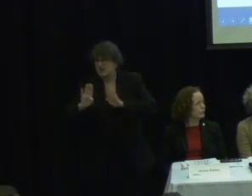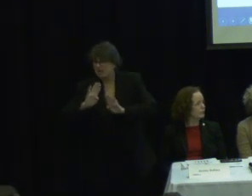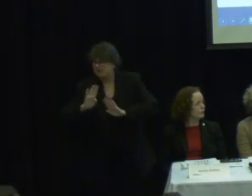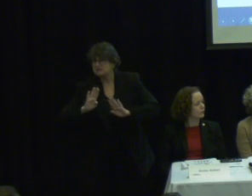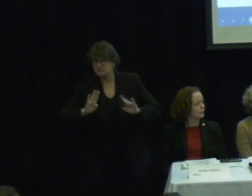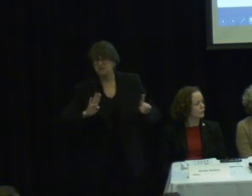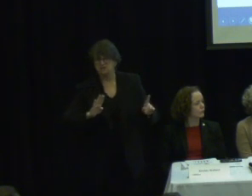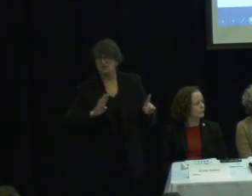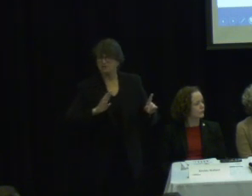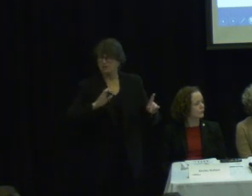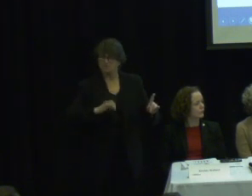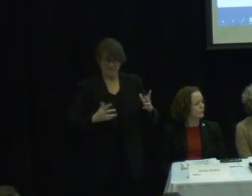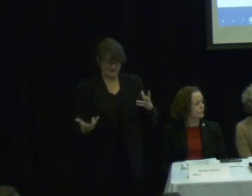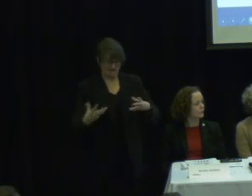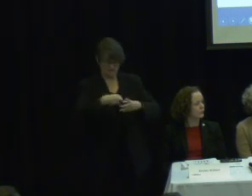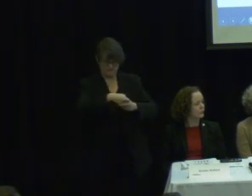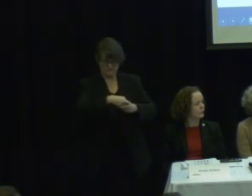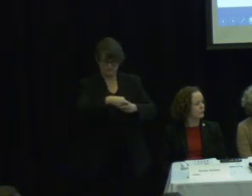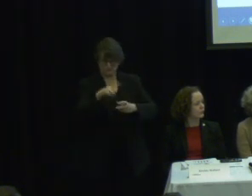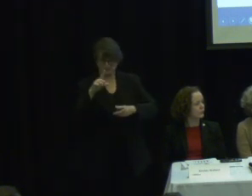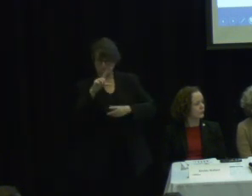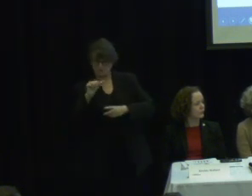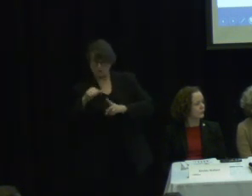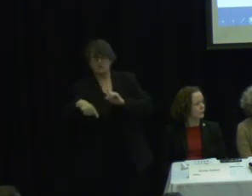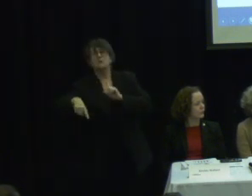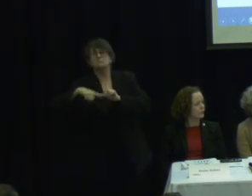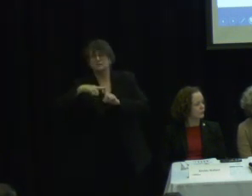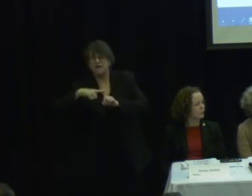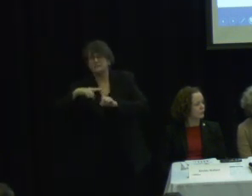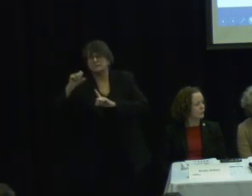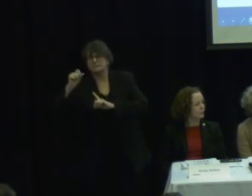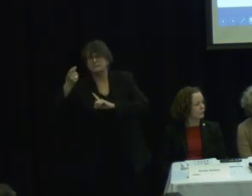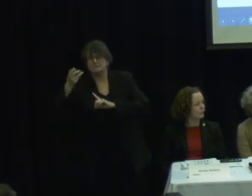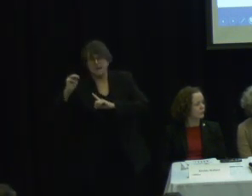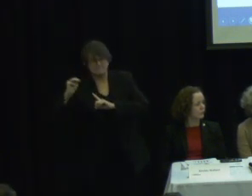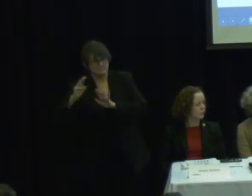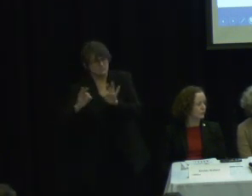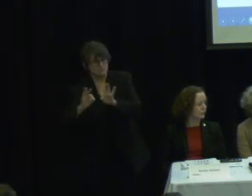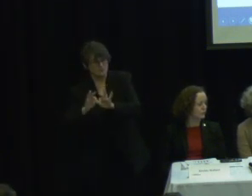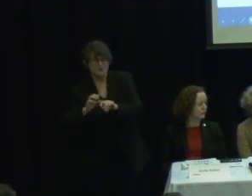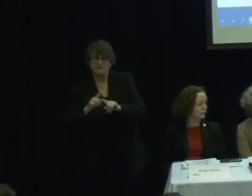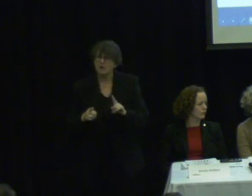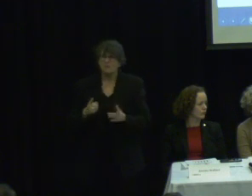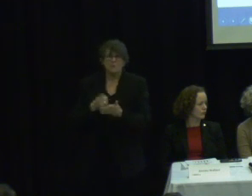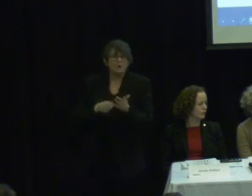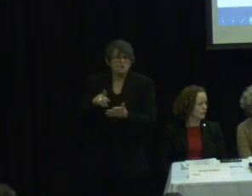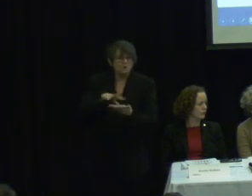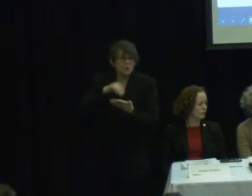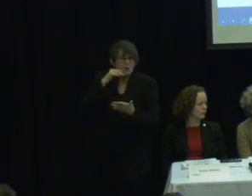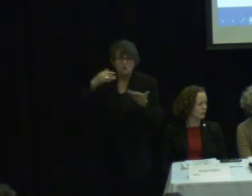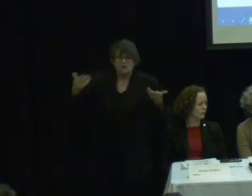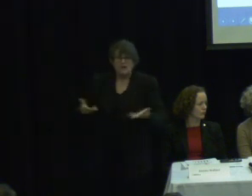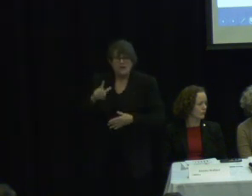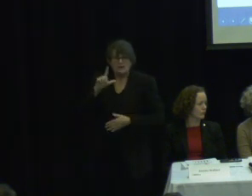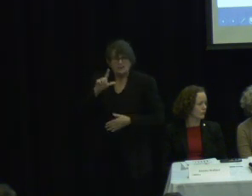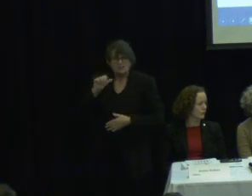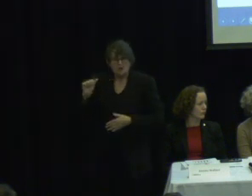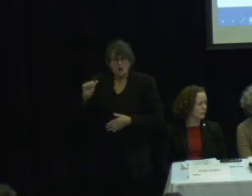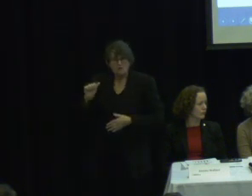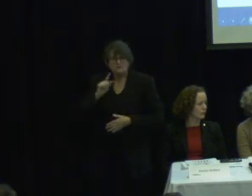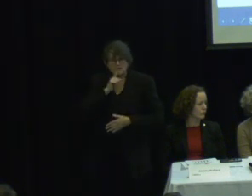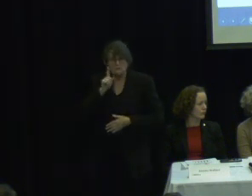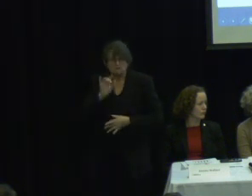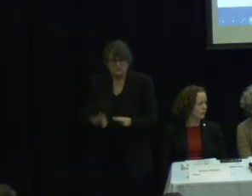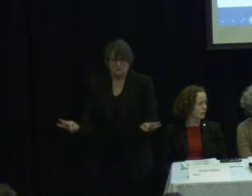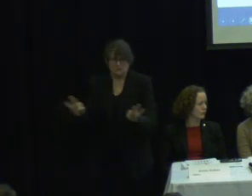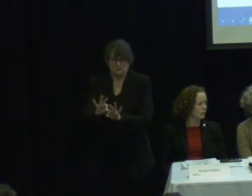that combination is wise, but what you're learning in liberal arts are the things that really matter. And you get taught here well